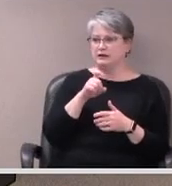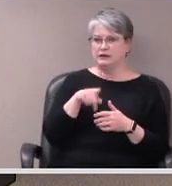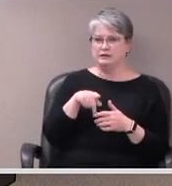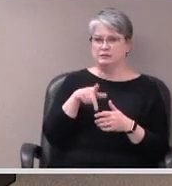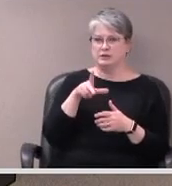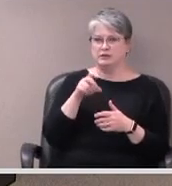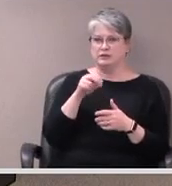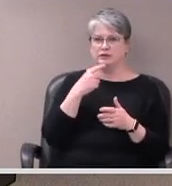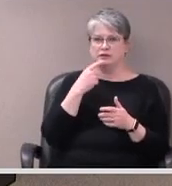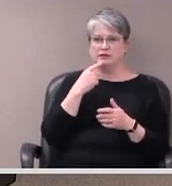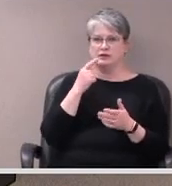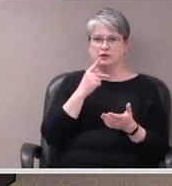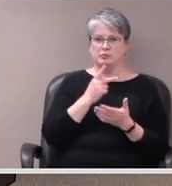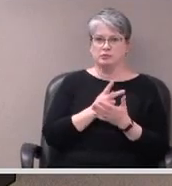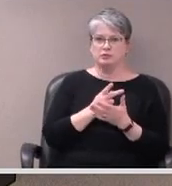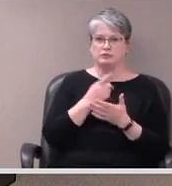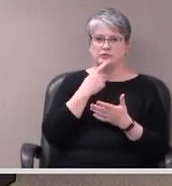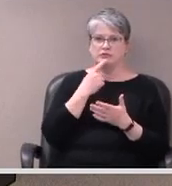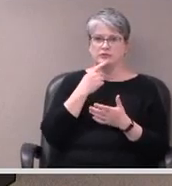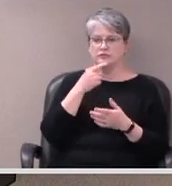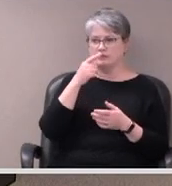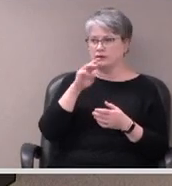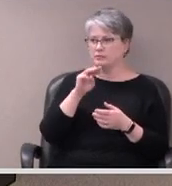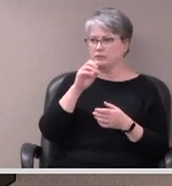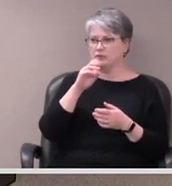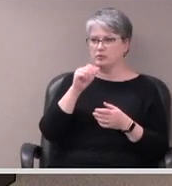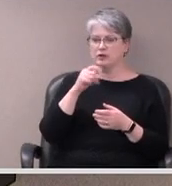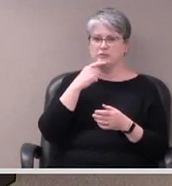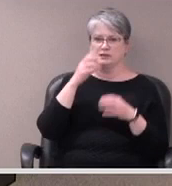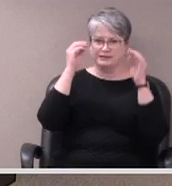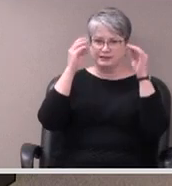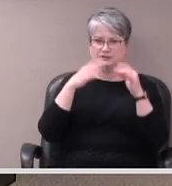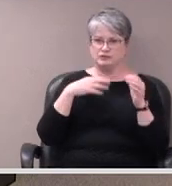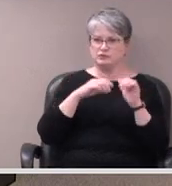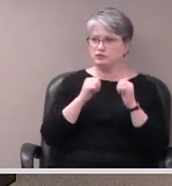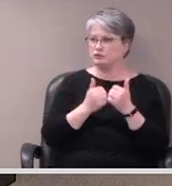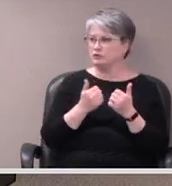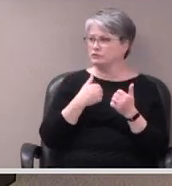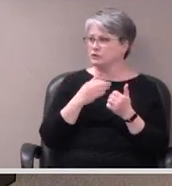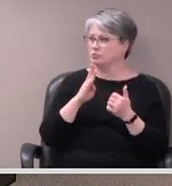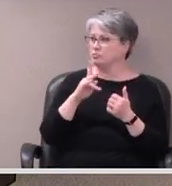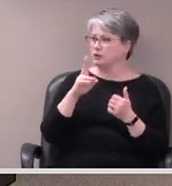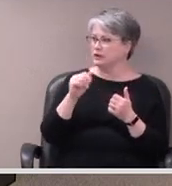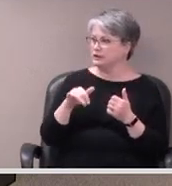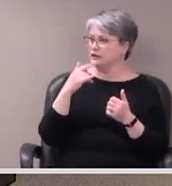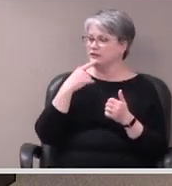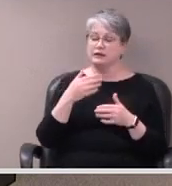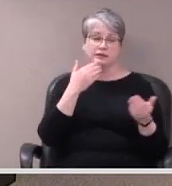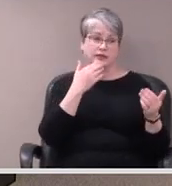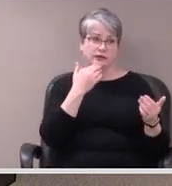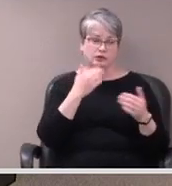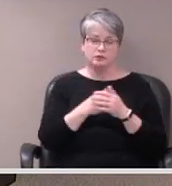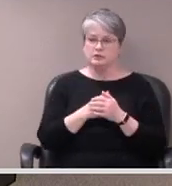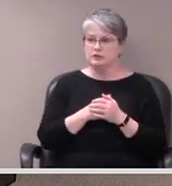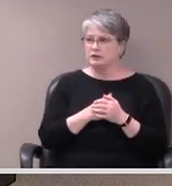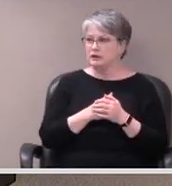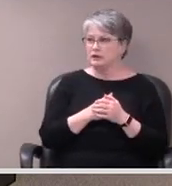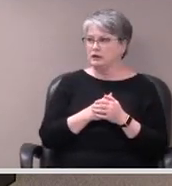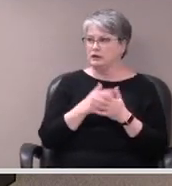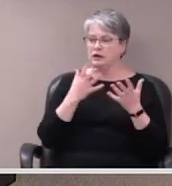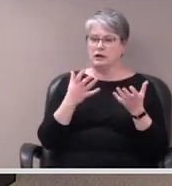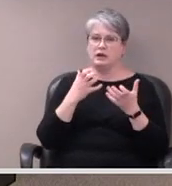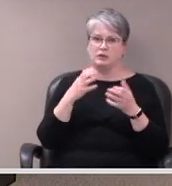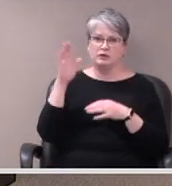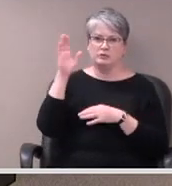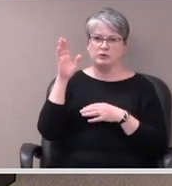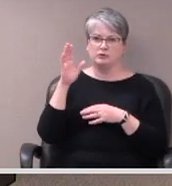Brady, approval of the memorandum of agreement with the Jefferson County Teachers Association. Mr. Brady. Thank you, Chair. I would like to make a